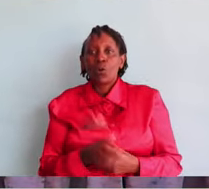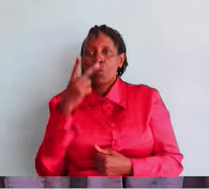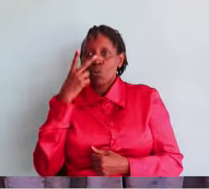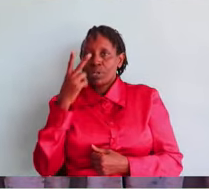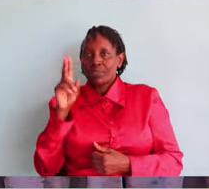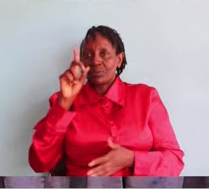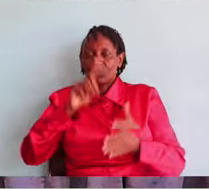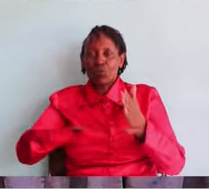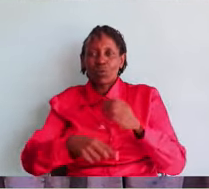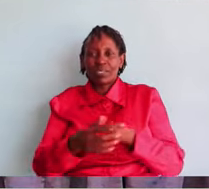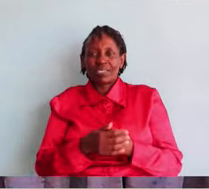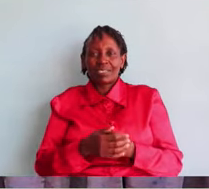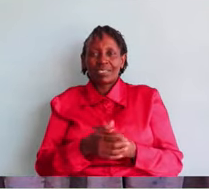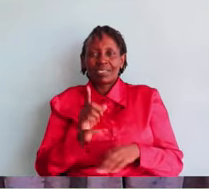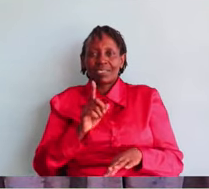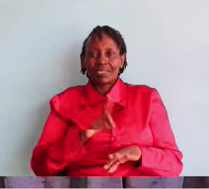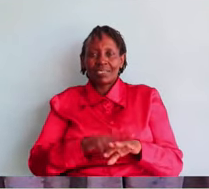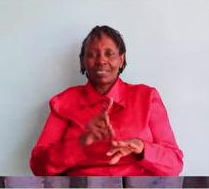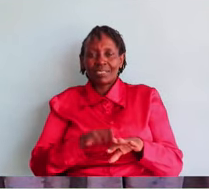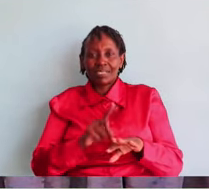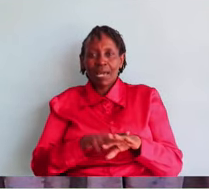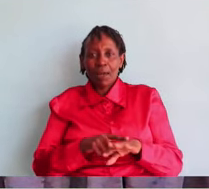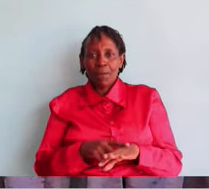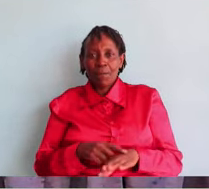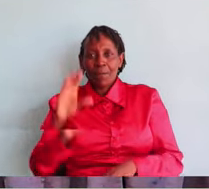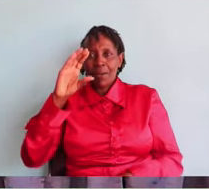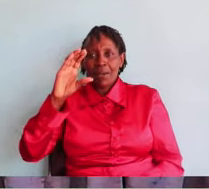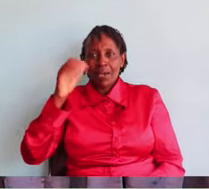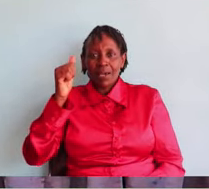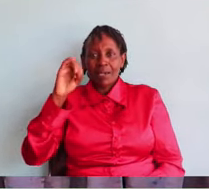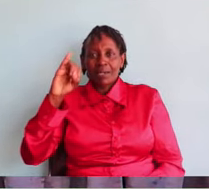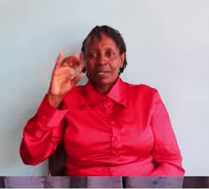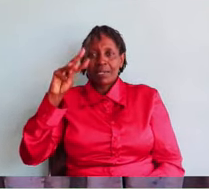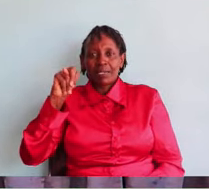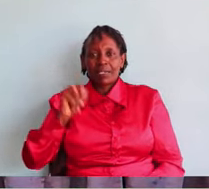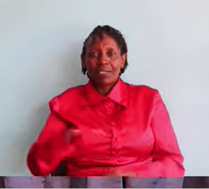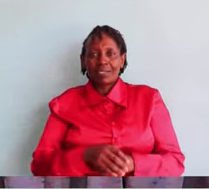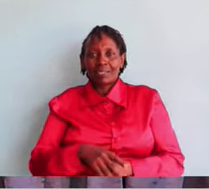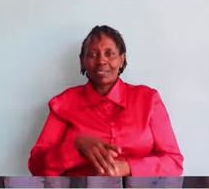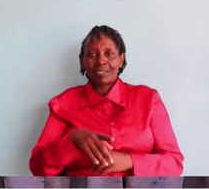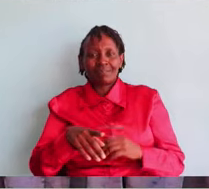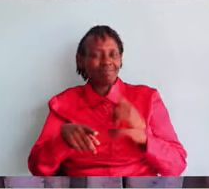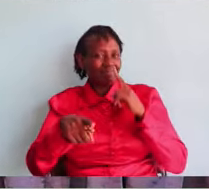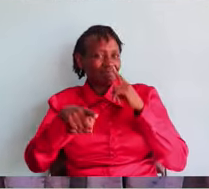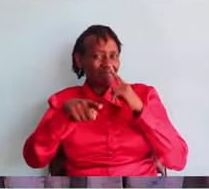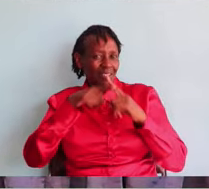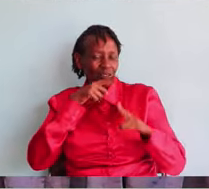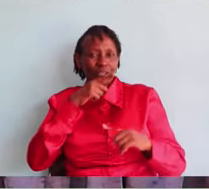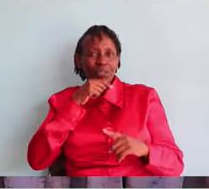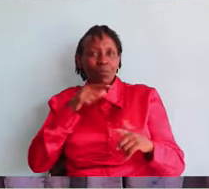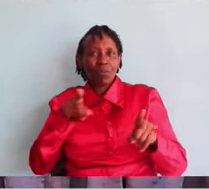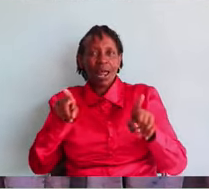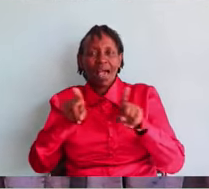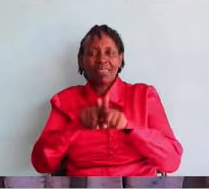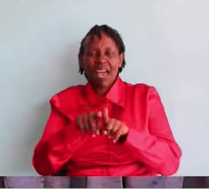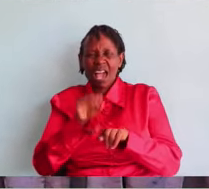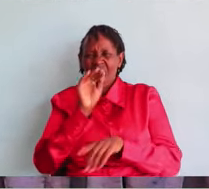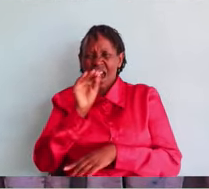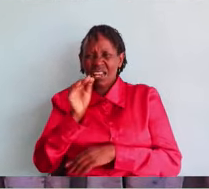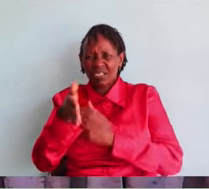when Cain killed his brother, he even had the audacity of asking